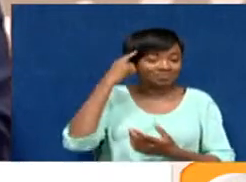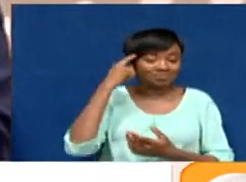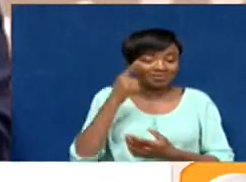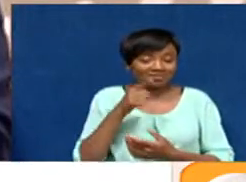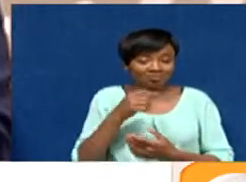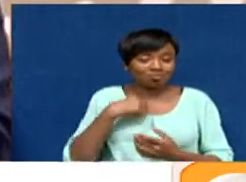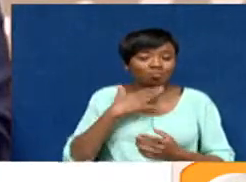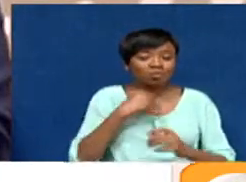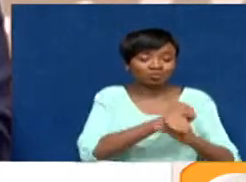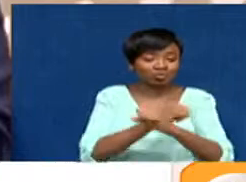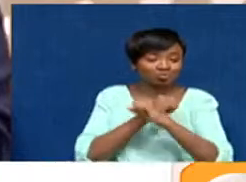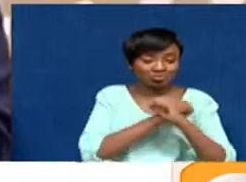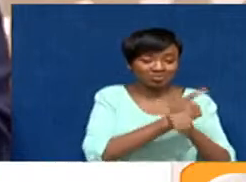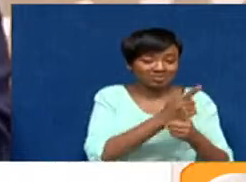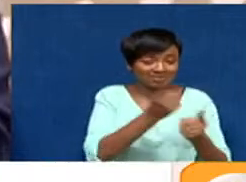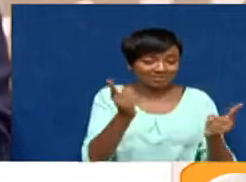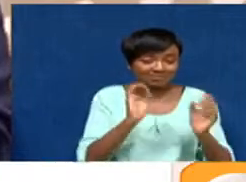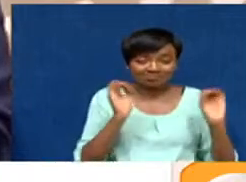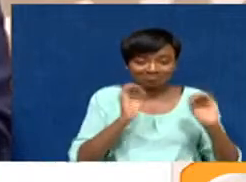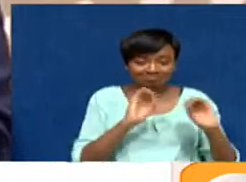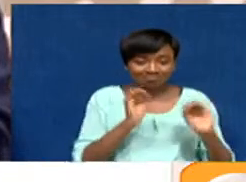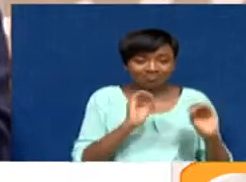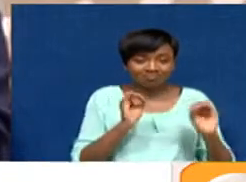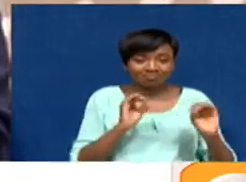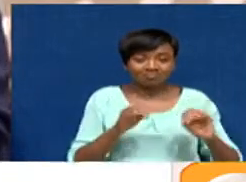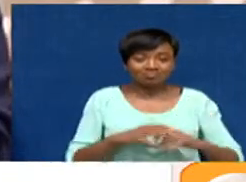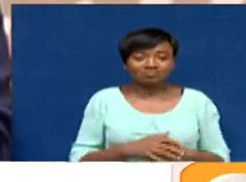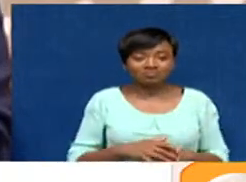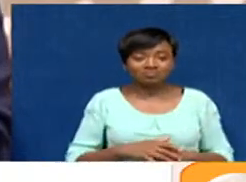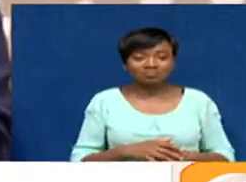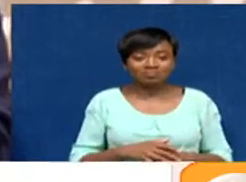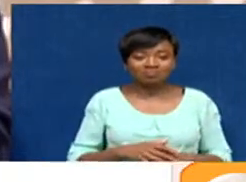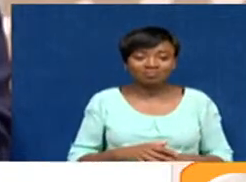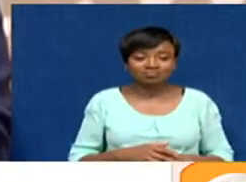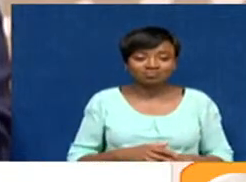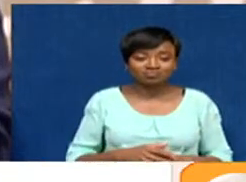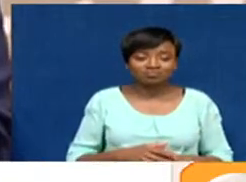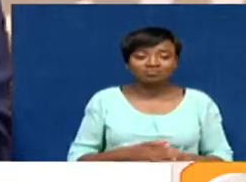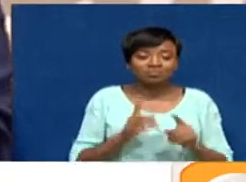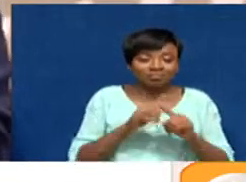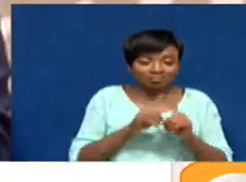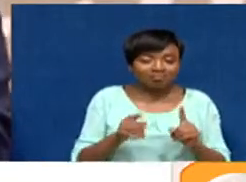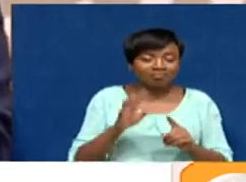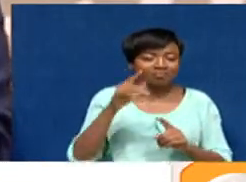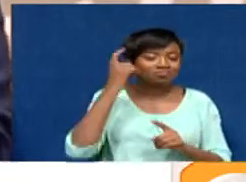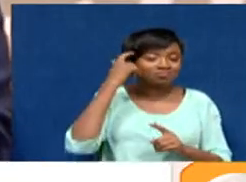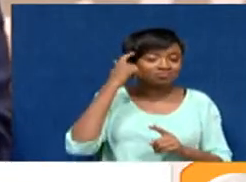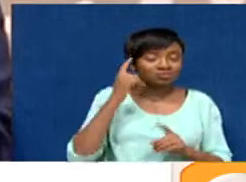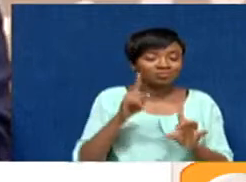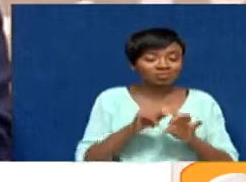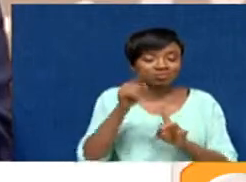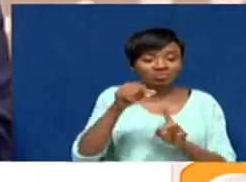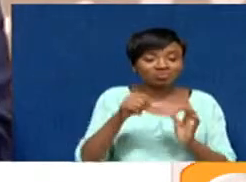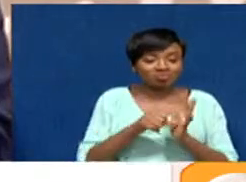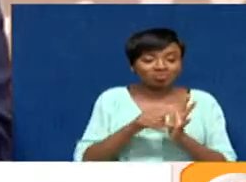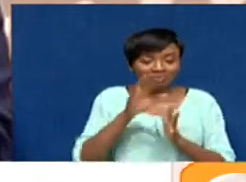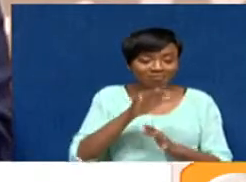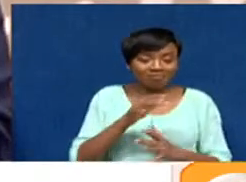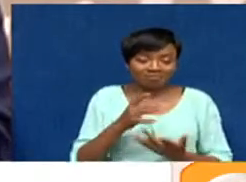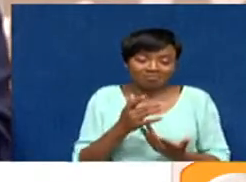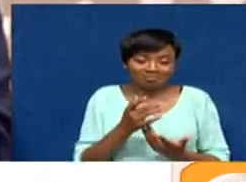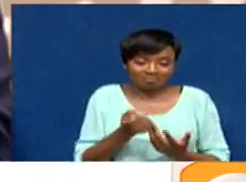times, but that is especially our, tonight. Especially know, tonight. The pictures we've shown you. Yes, mm-hmm. But don't forget where this is coming from. It's coming from a good